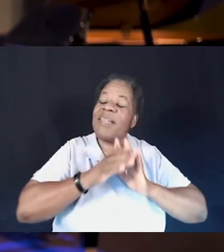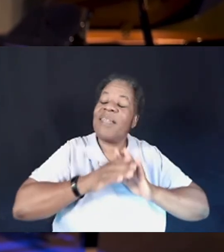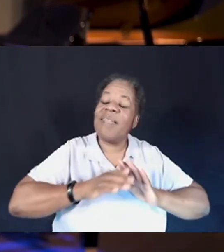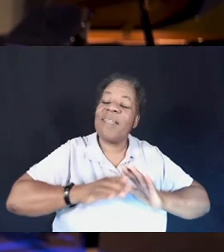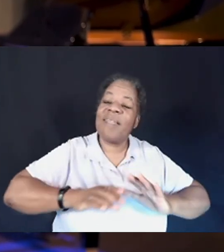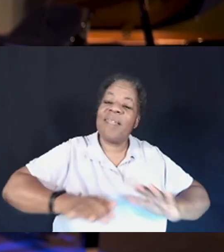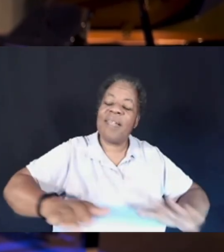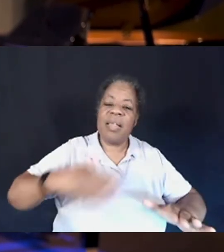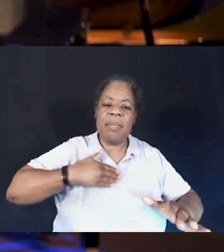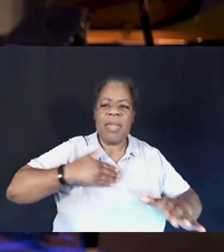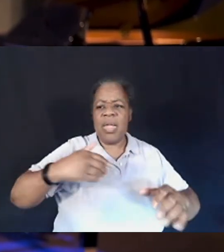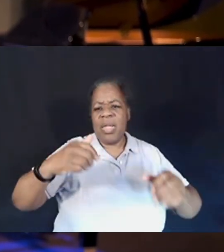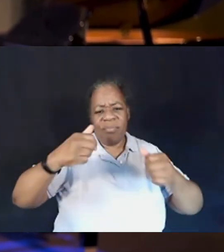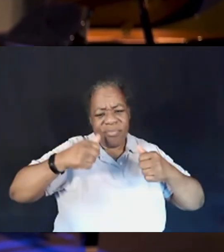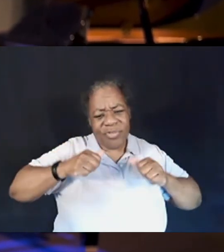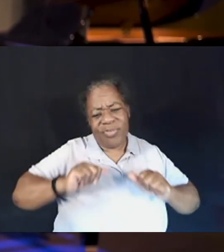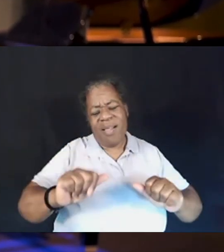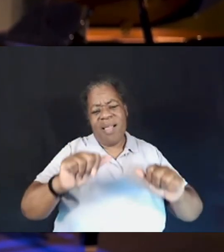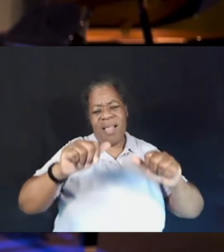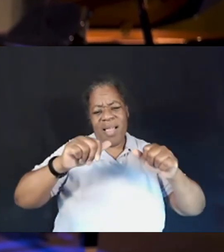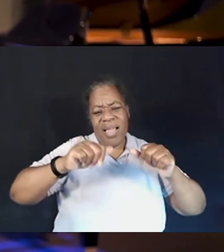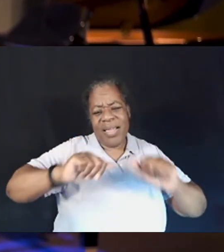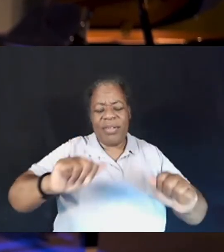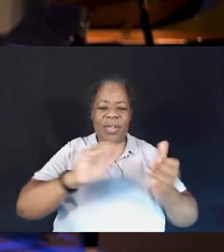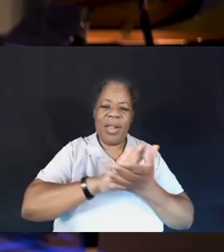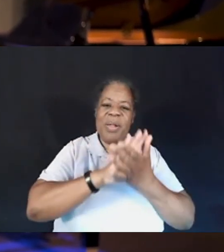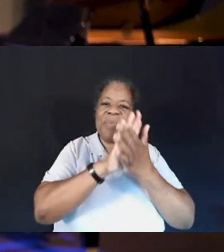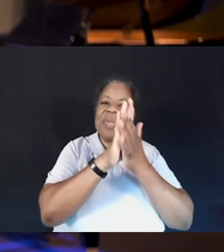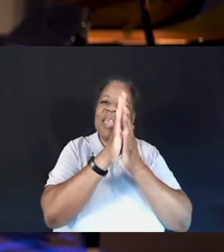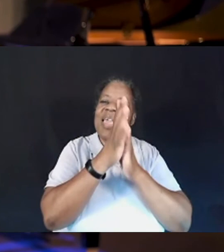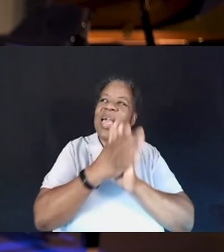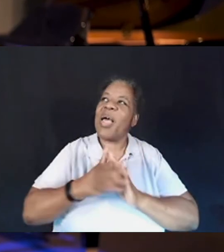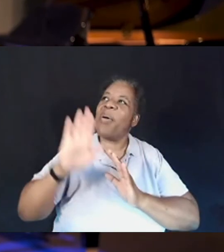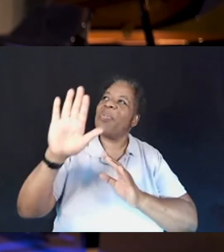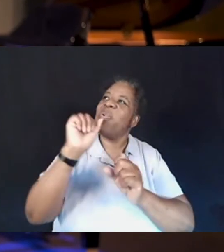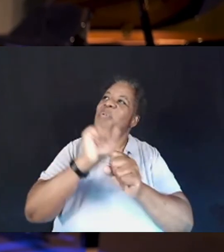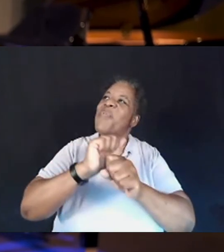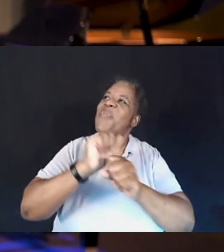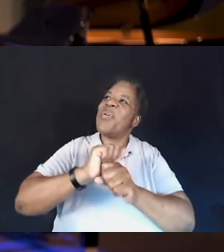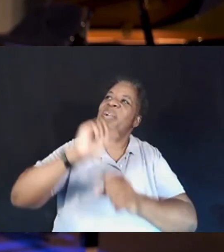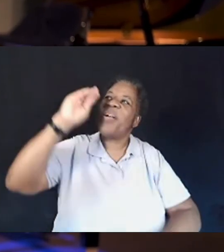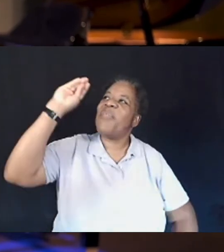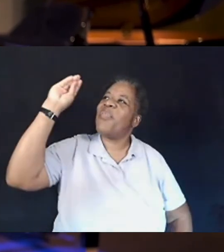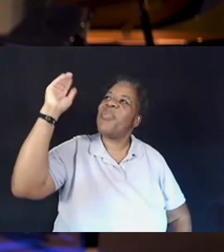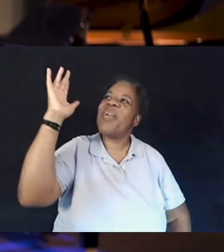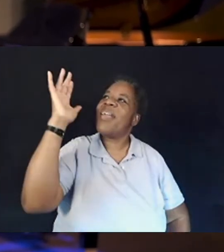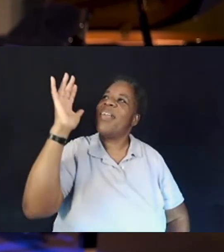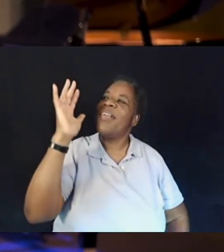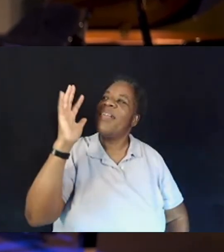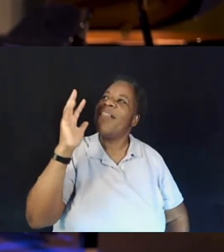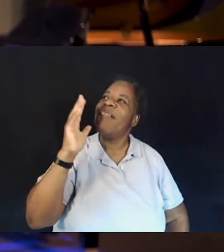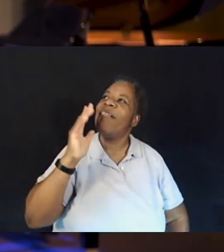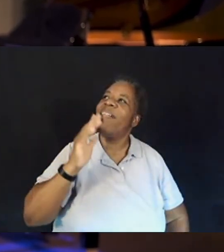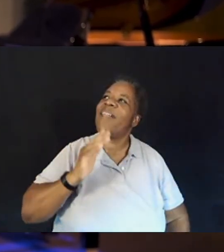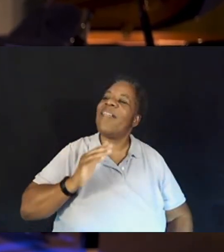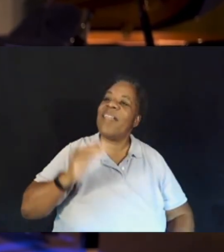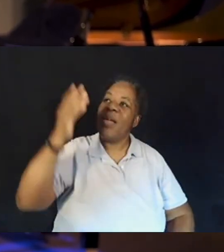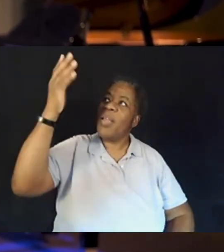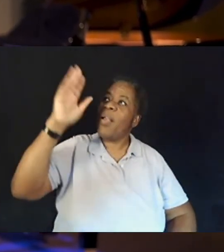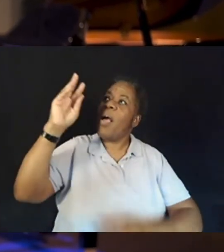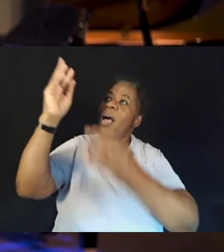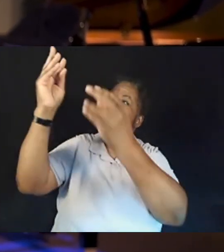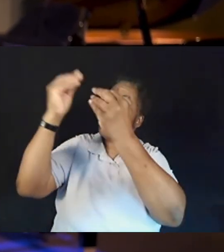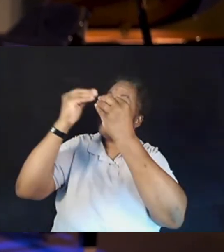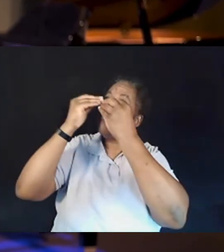Strivings into works of grace, breath of God. show Christ in